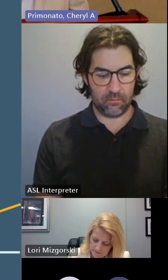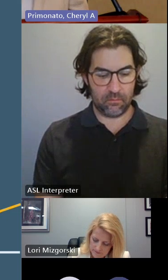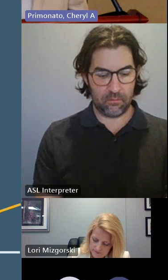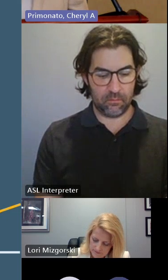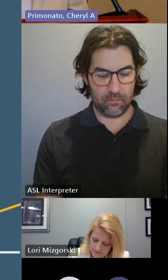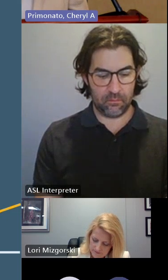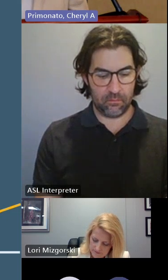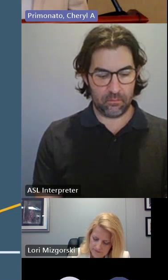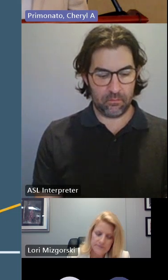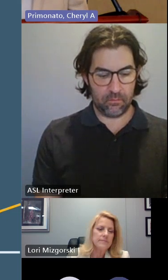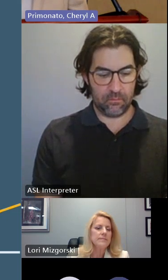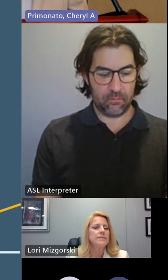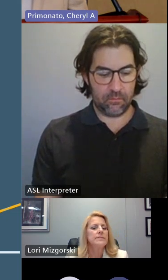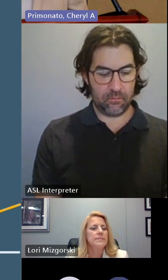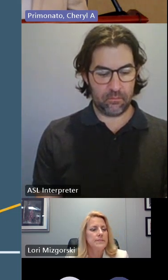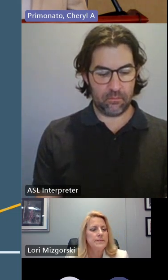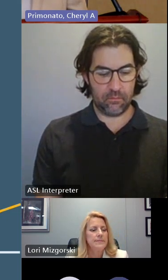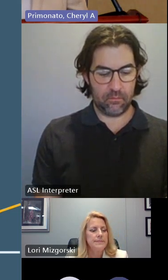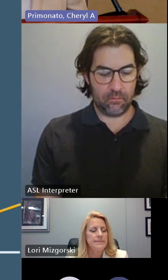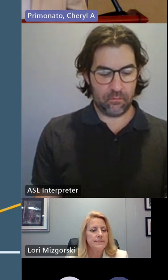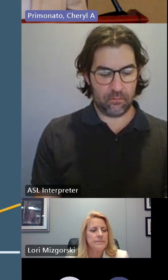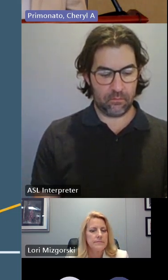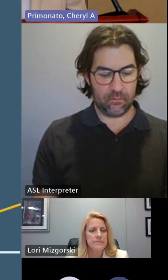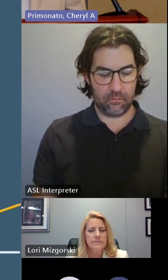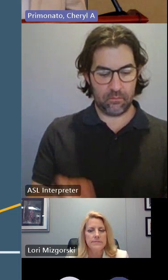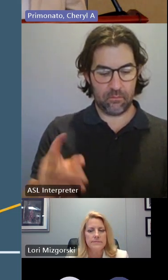bus bellows. Solicitation number